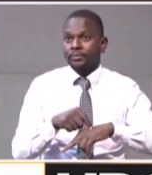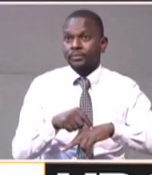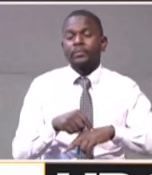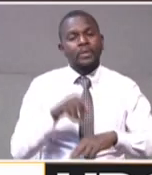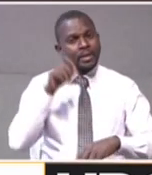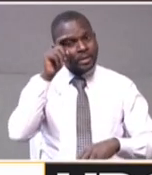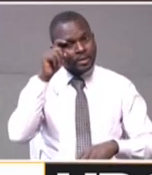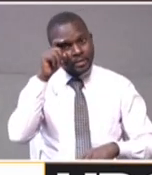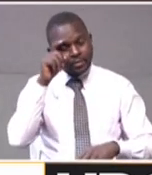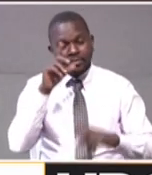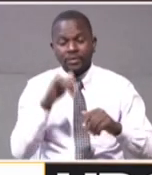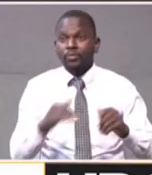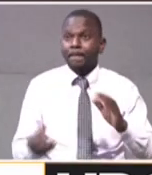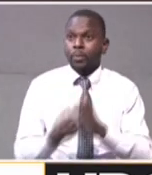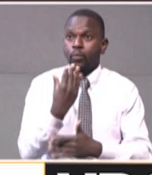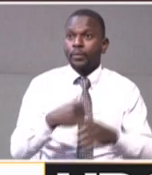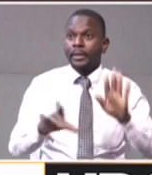I think we should put it in the law